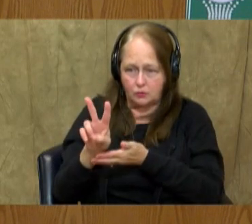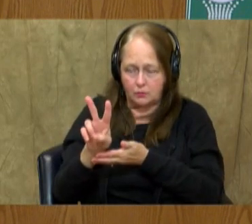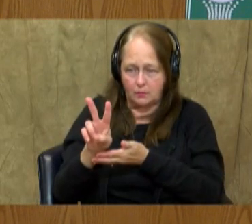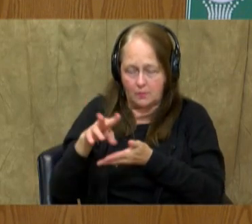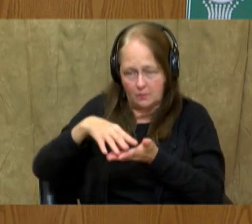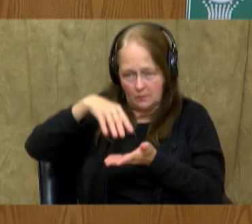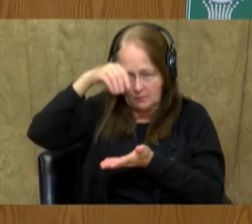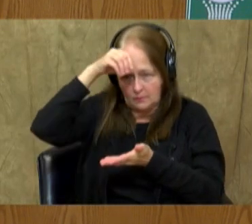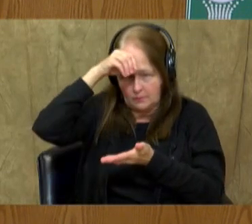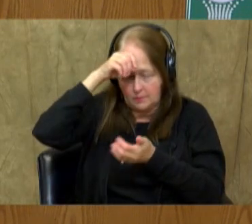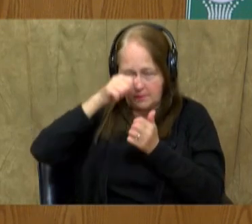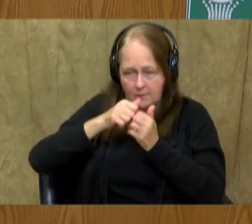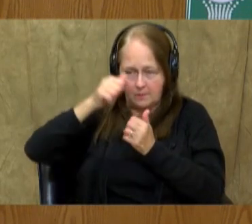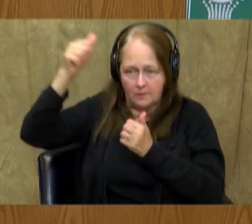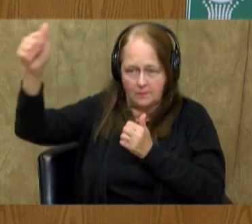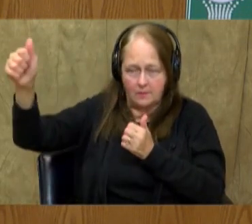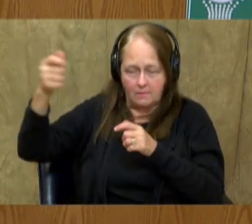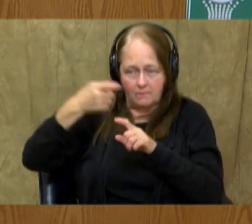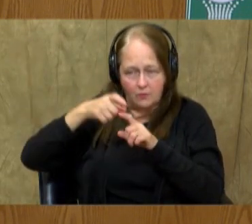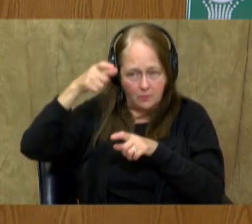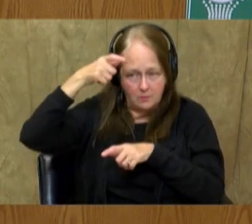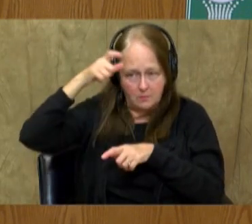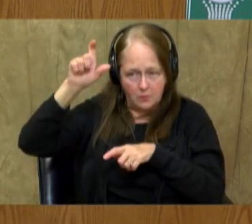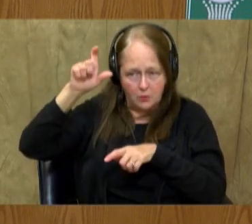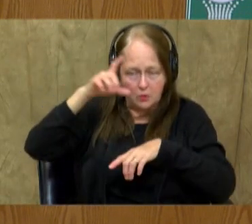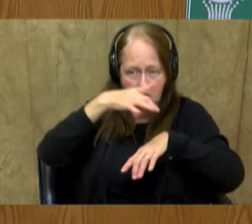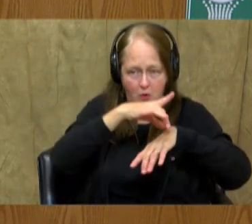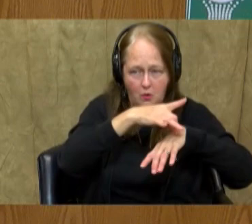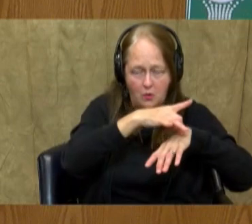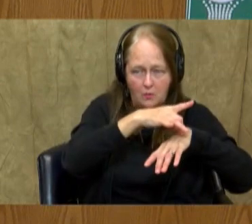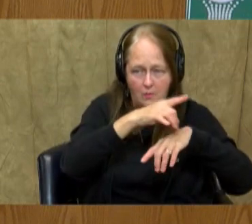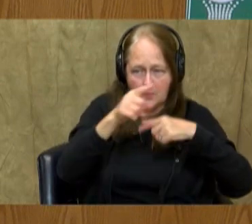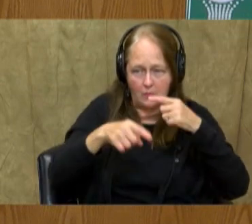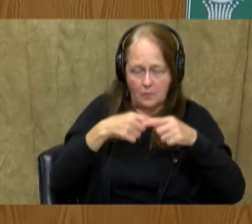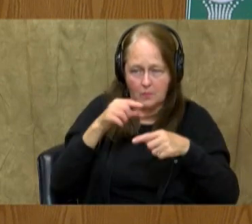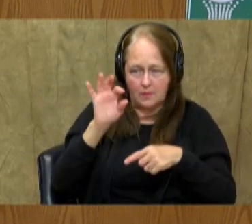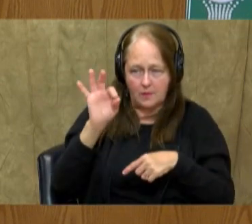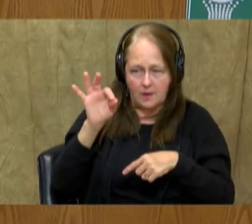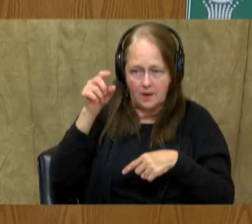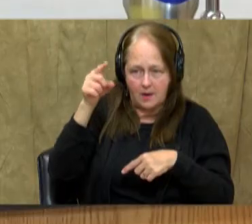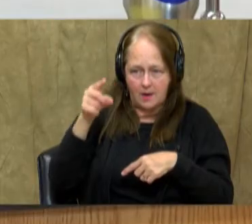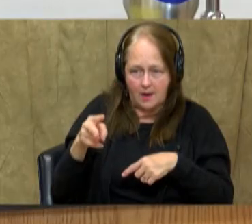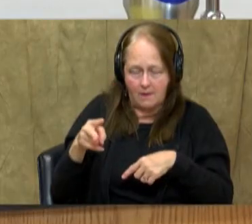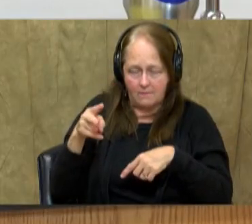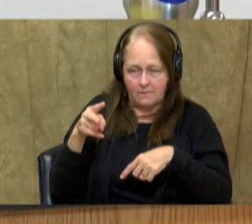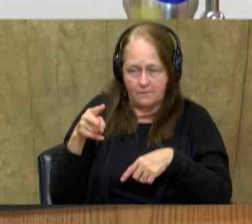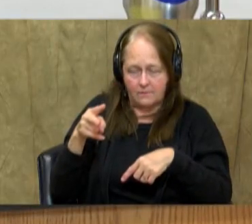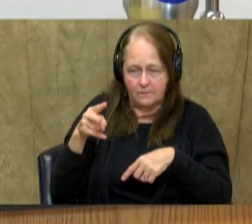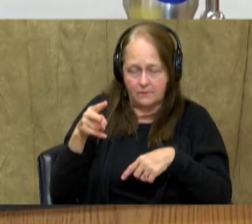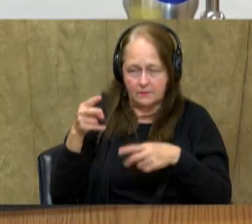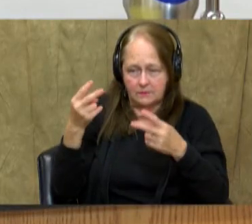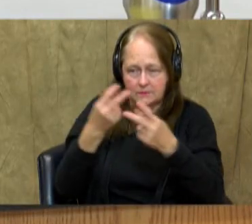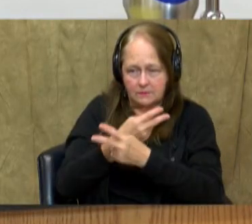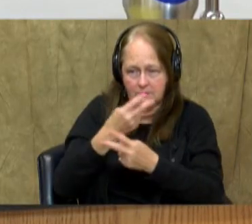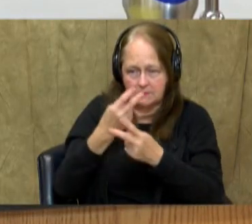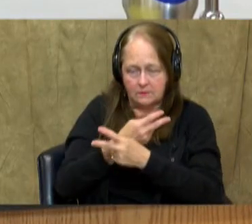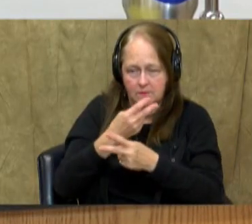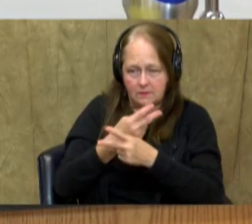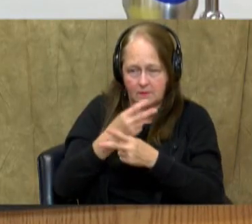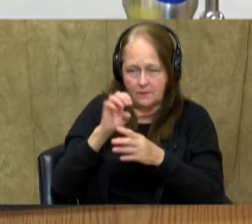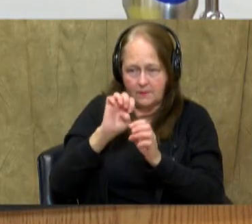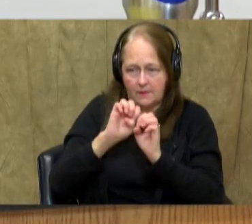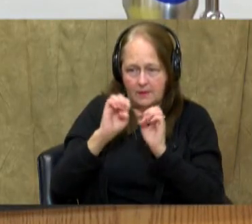learned that the distance from the moon to the earth is about 9.5 times the distance at the